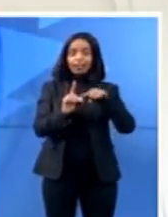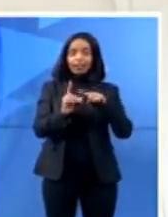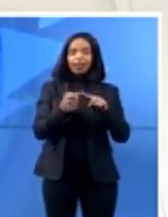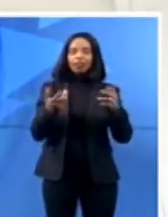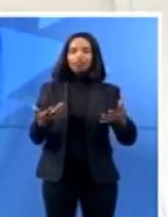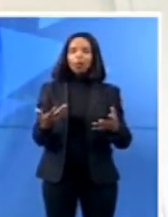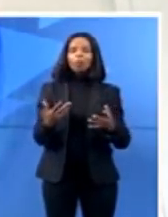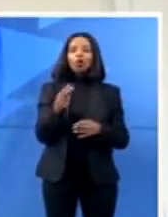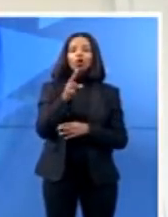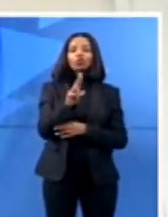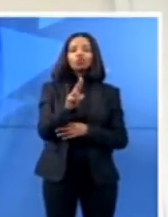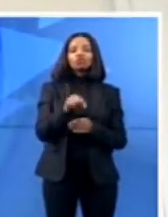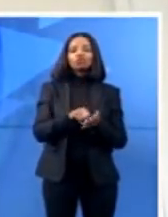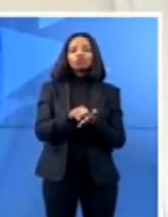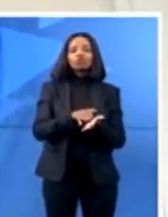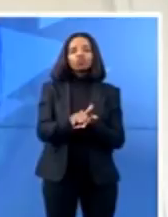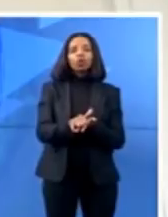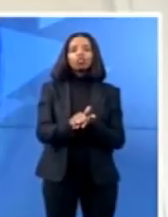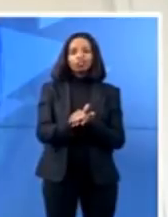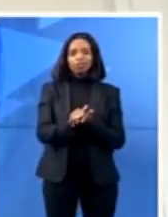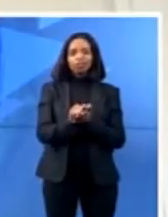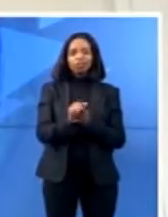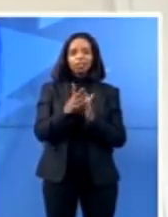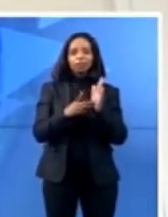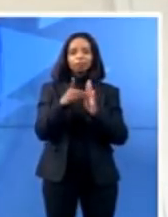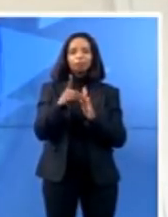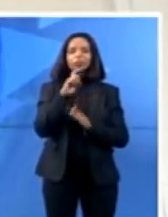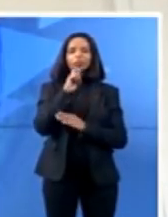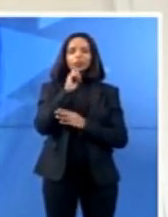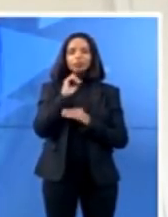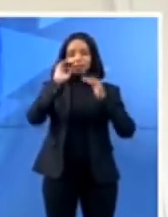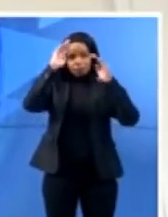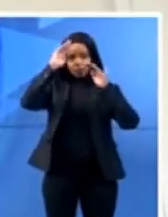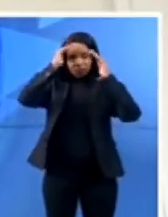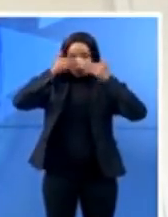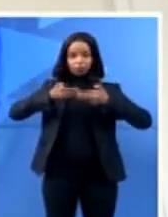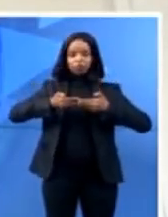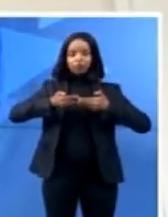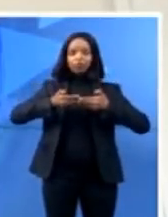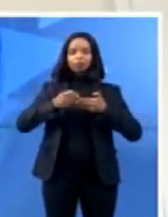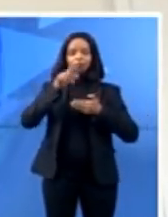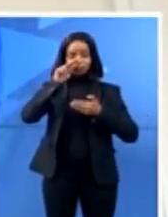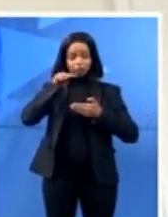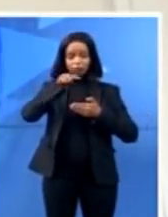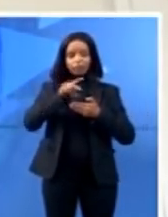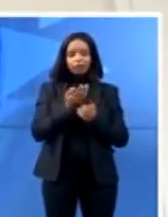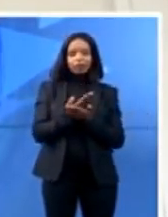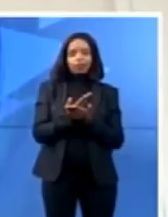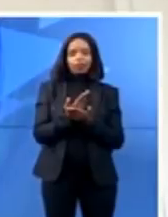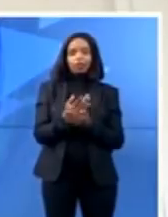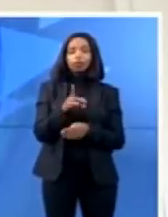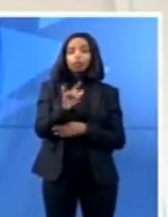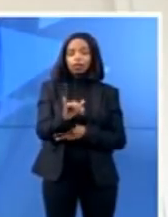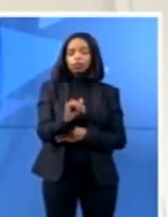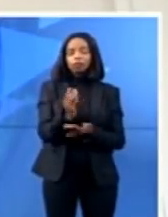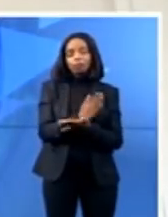3D visor mask that will cover, that we can print locally, that we could make locally. Well, so once we have more masks, I think that we're